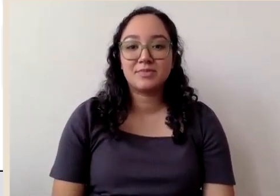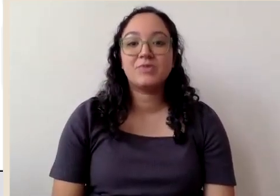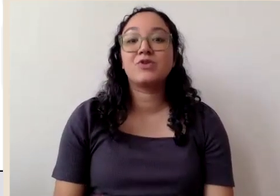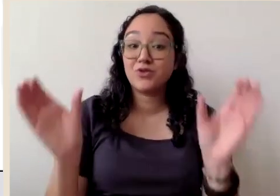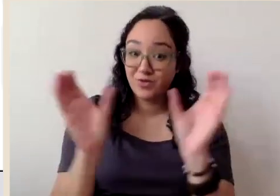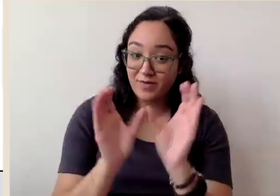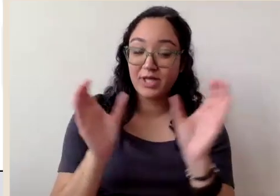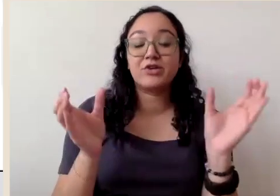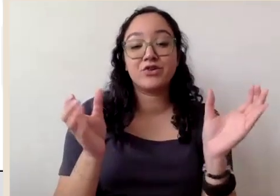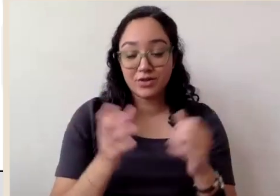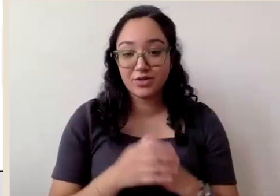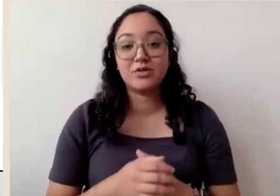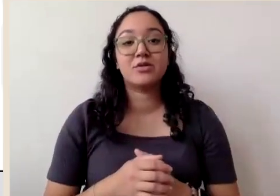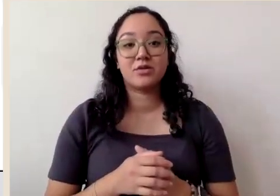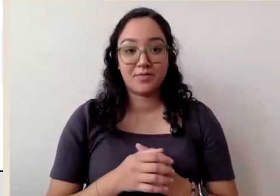Certification.